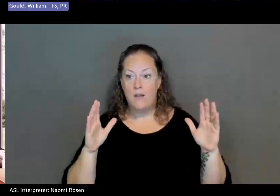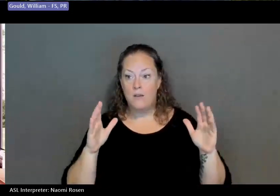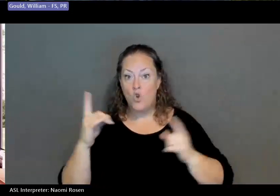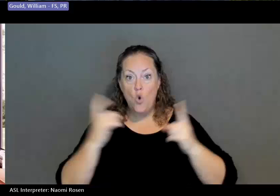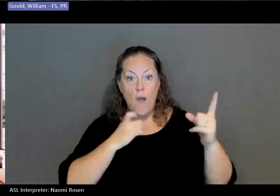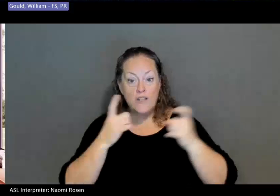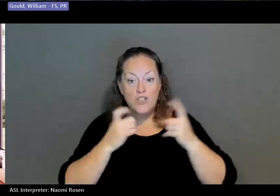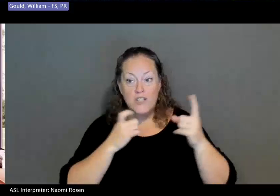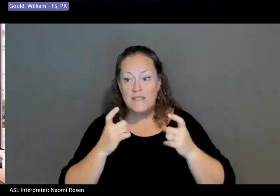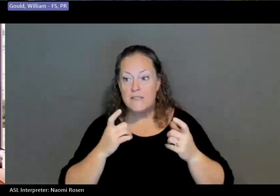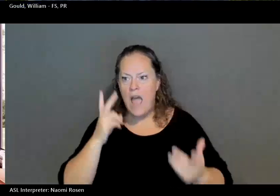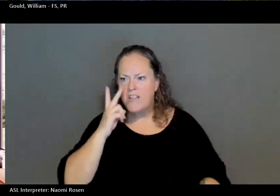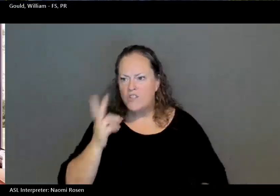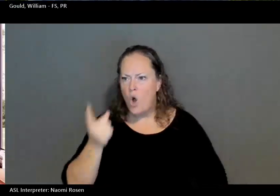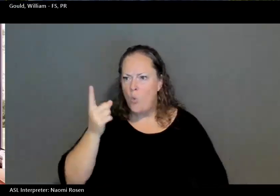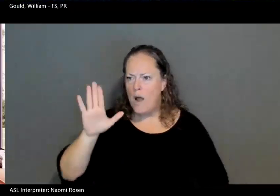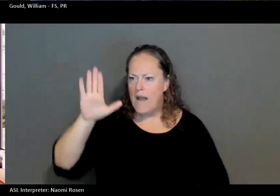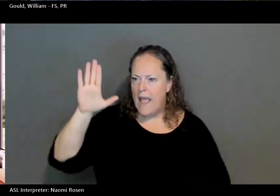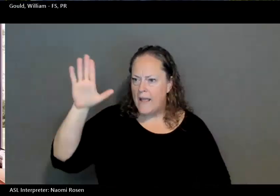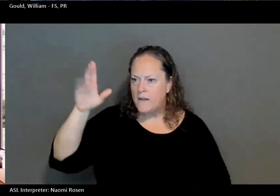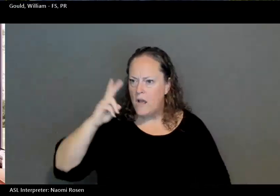questions. I saw a hand up.